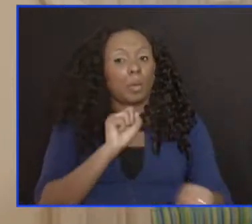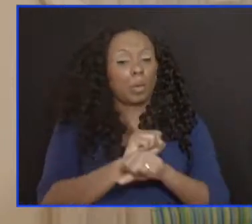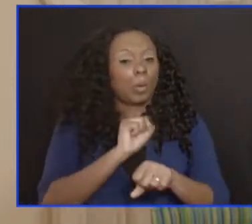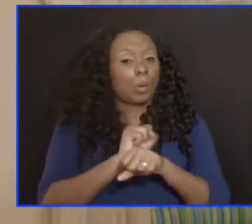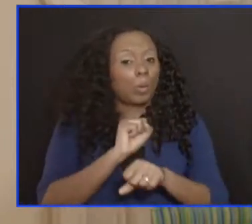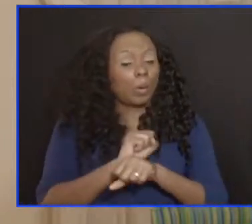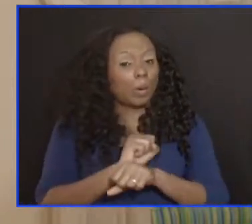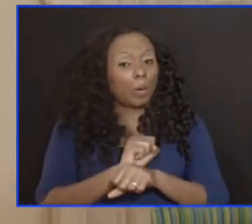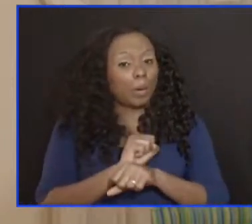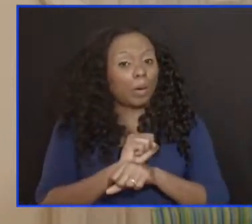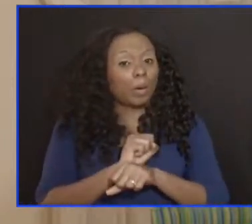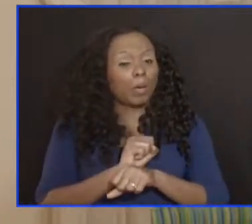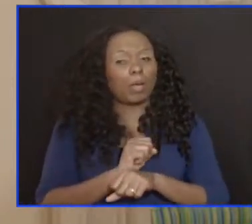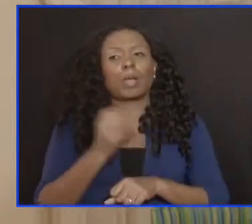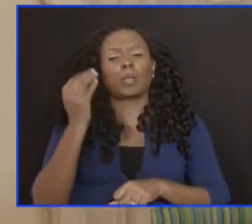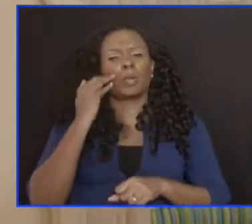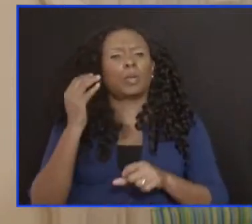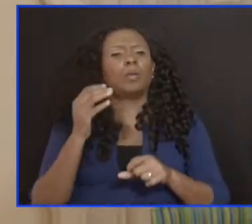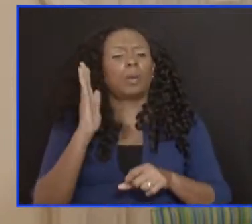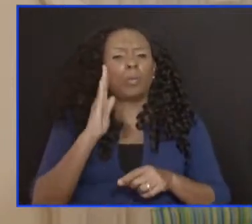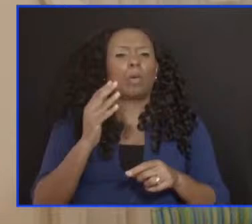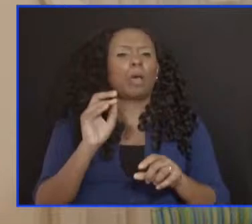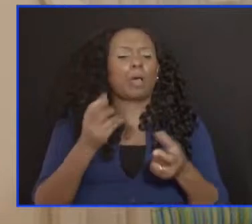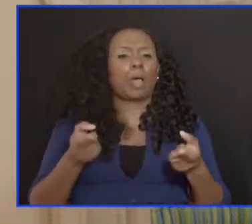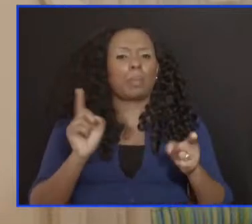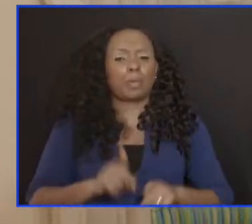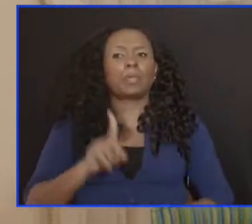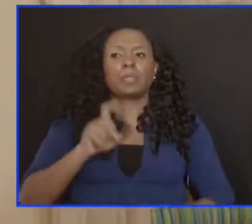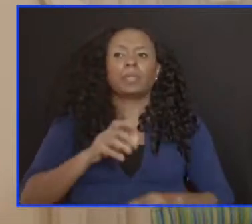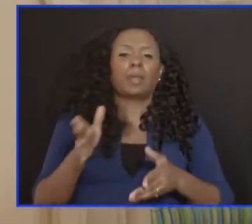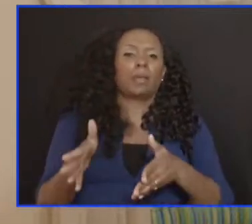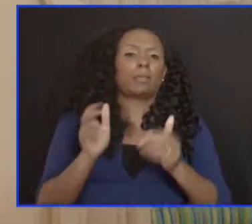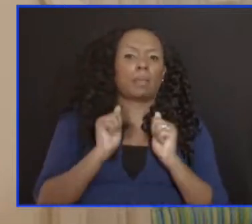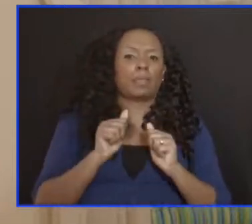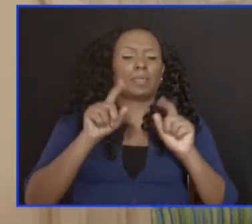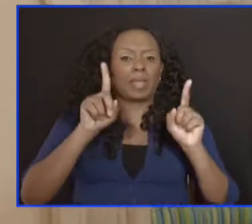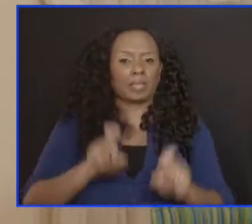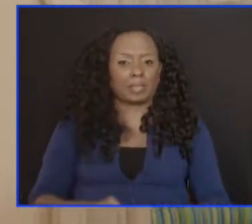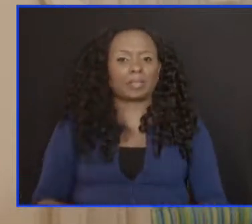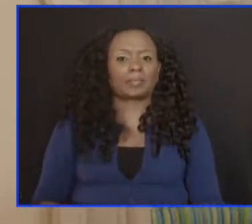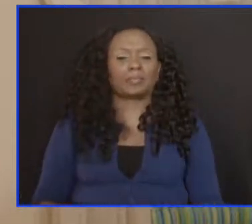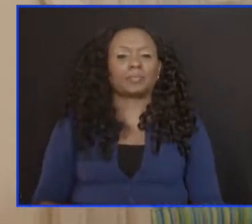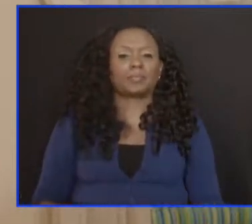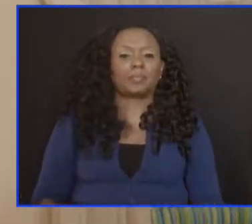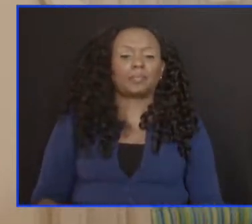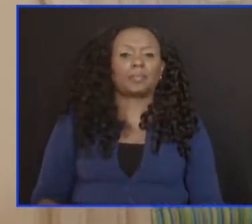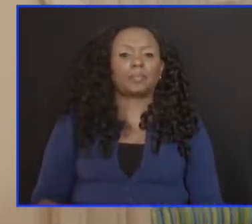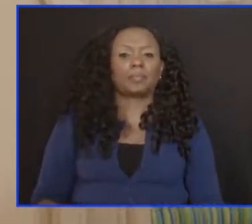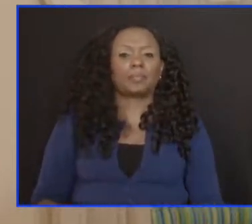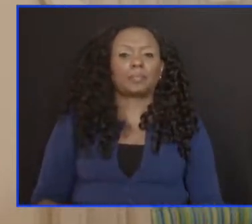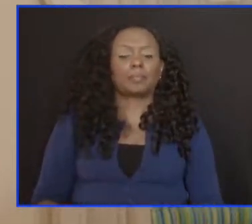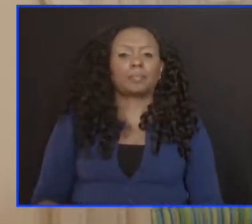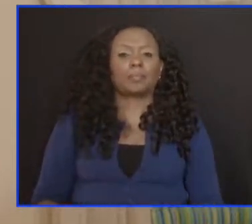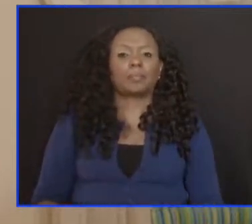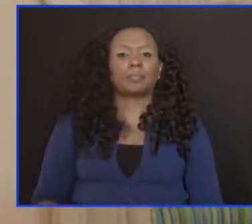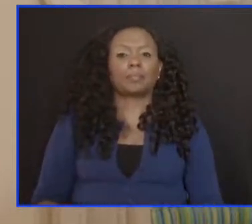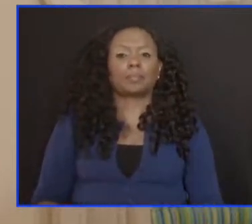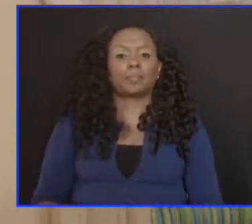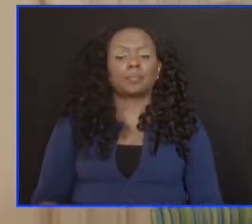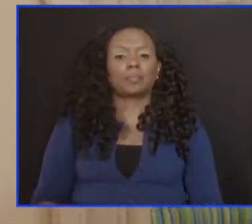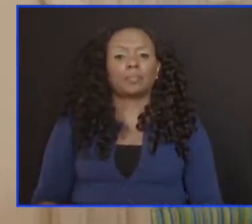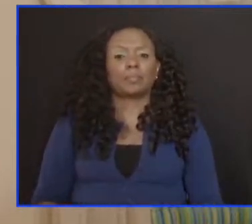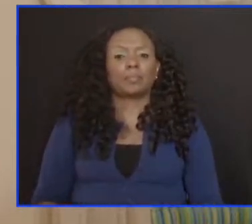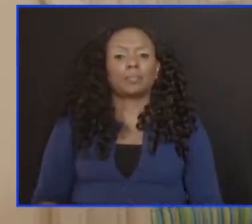be the case in many circumstances, you need to do a rapid test. The rapid test, when you find out about that person, is